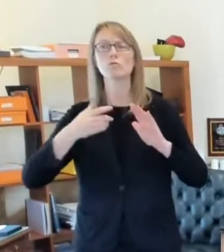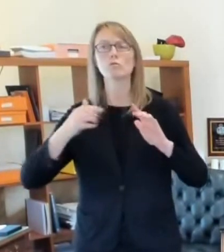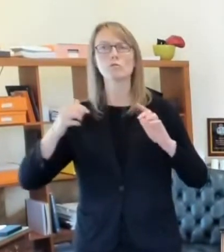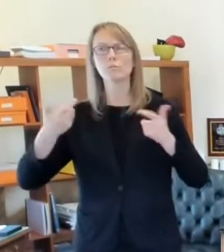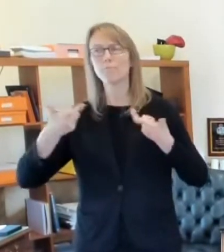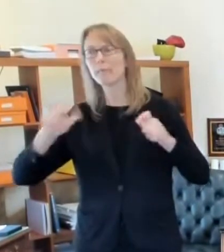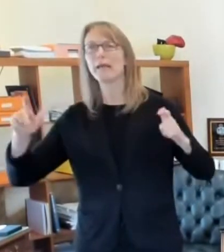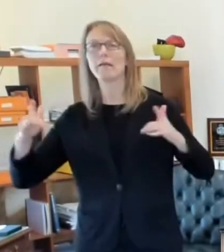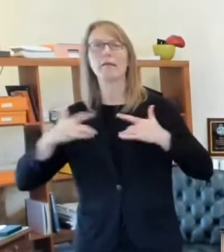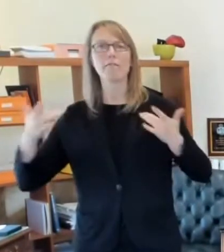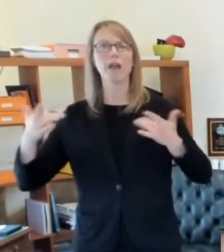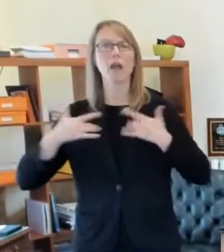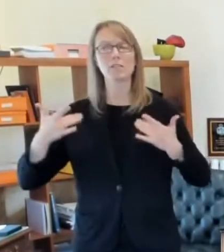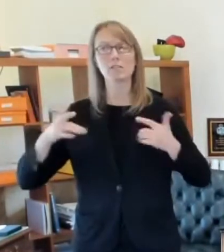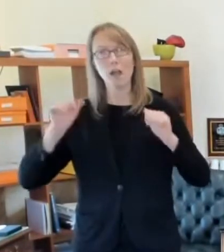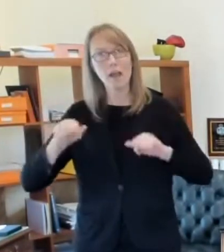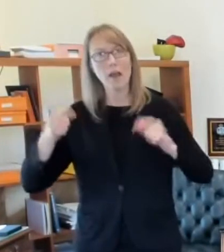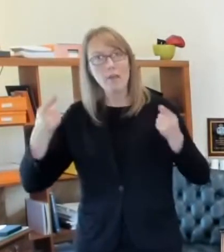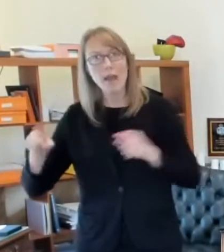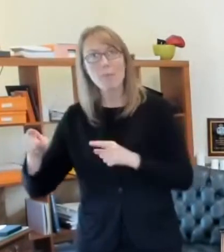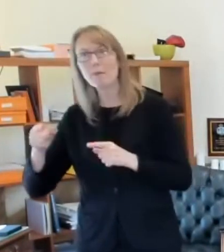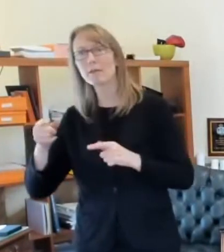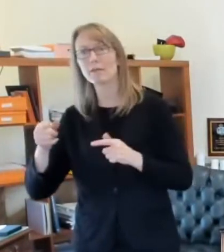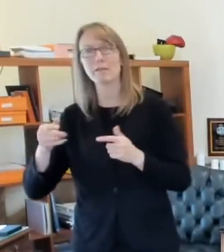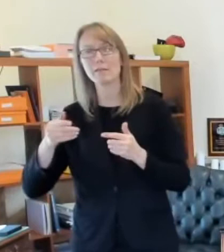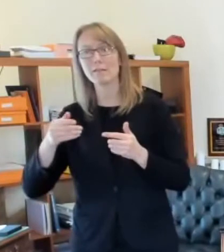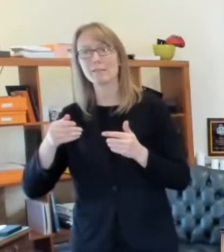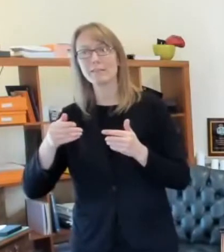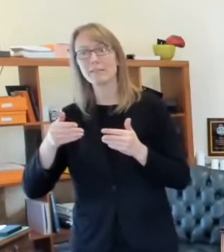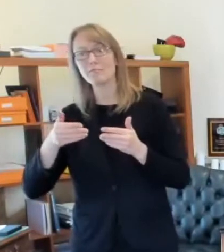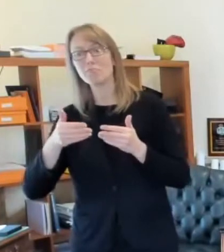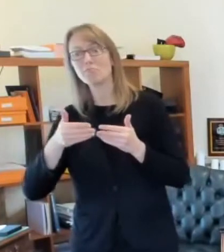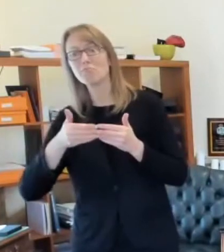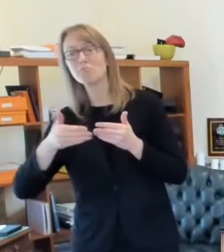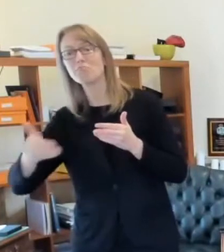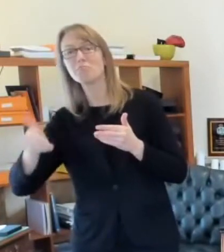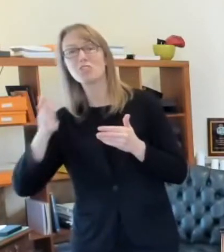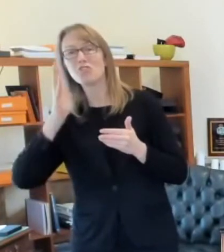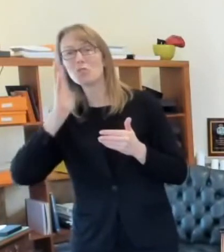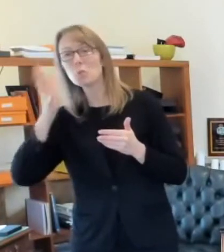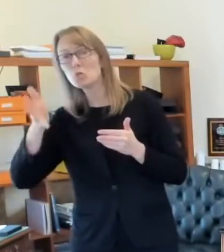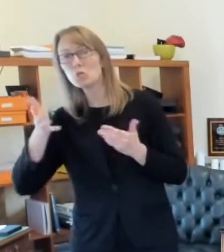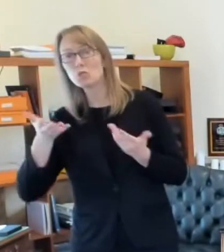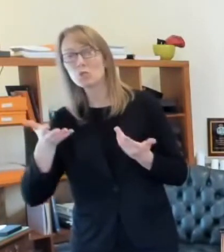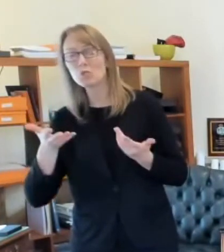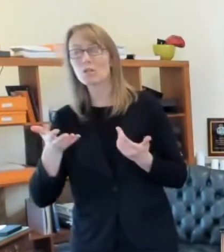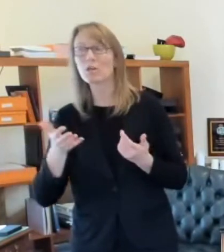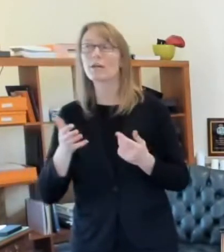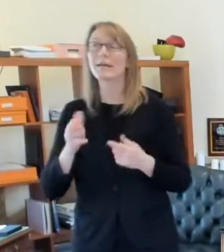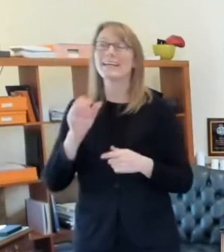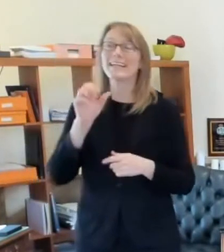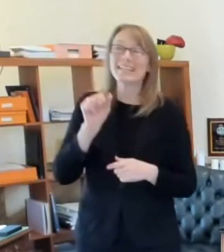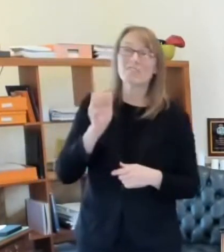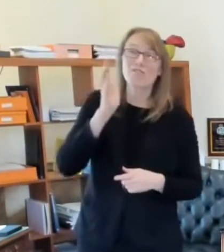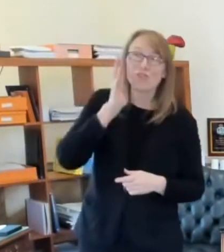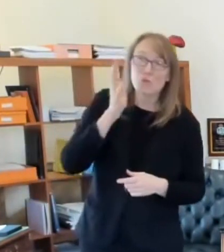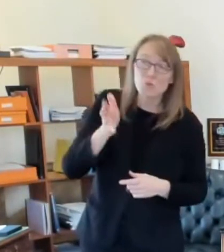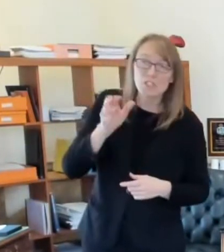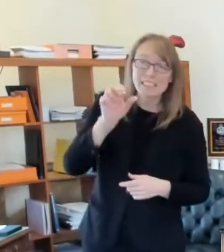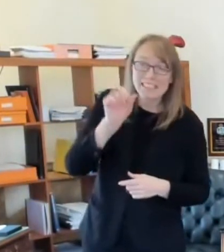Well, I think they will be happening in the foreseeable future, but not in December, not in